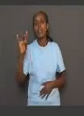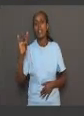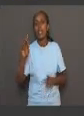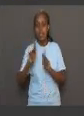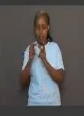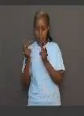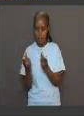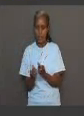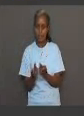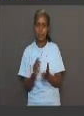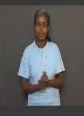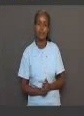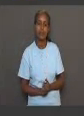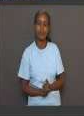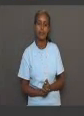parts instead.